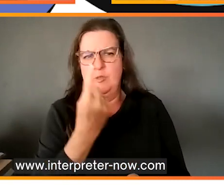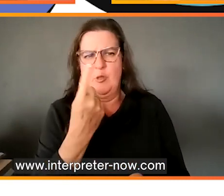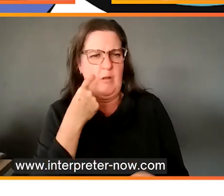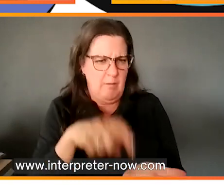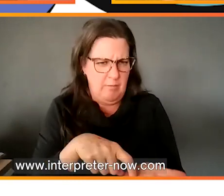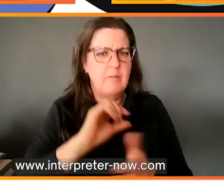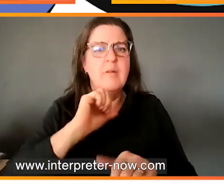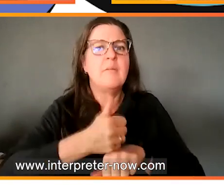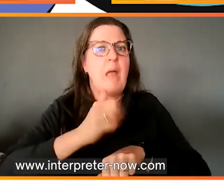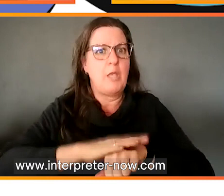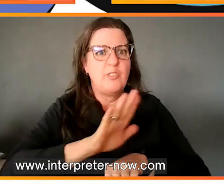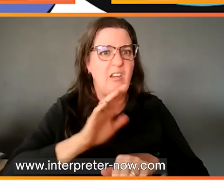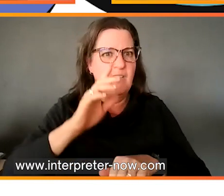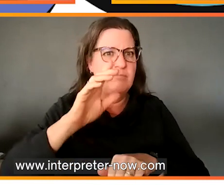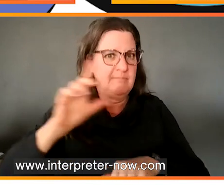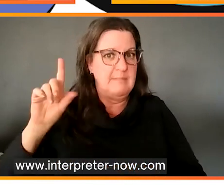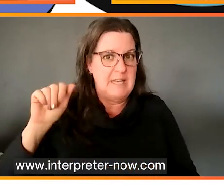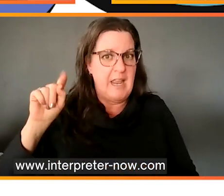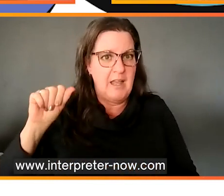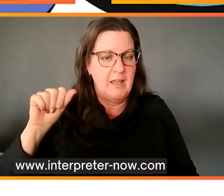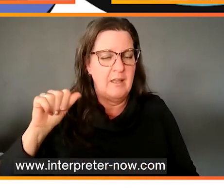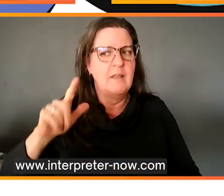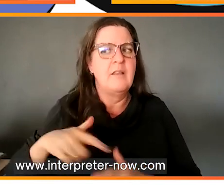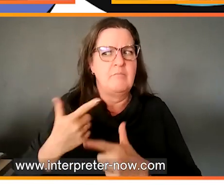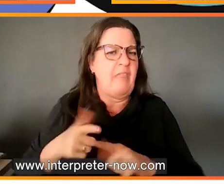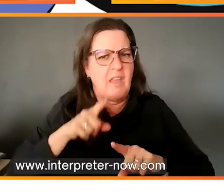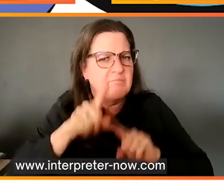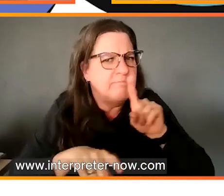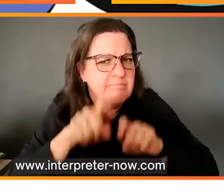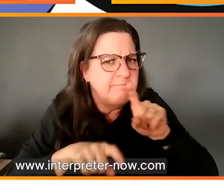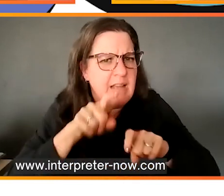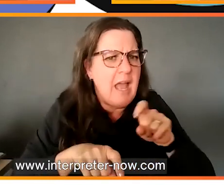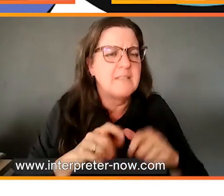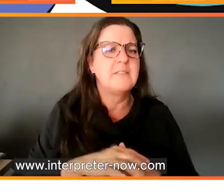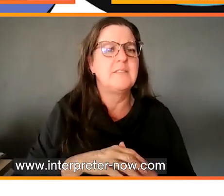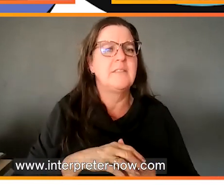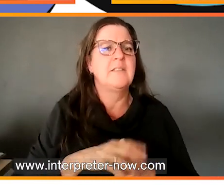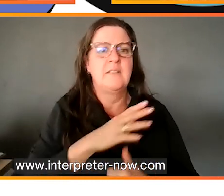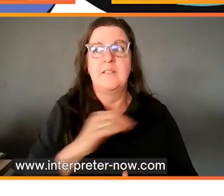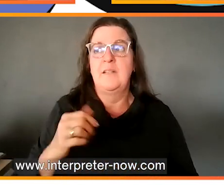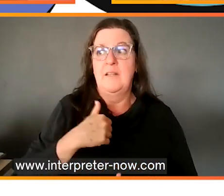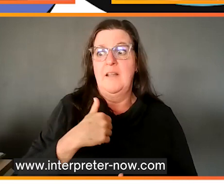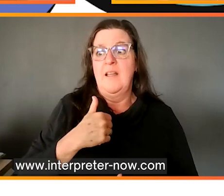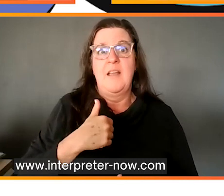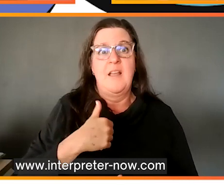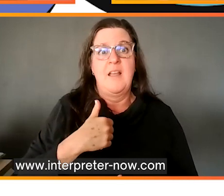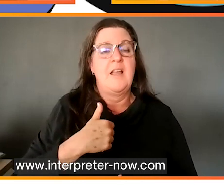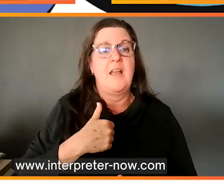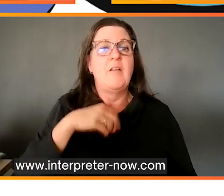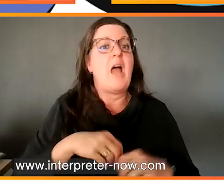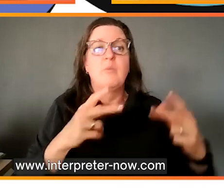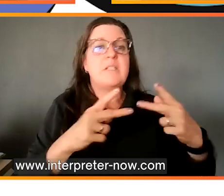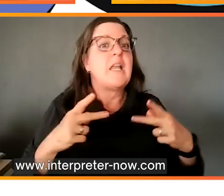doctor who saw some signs based upon data and then asked some